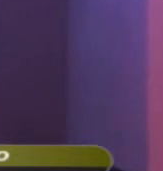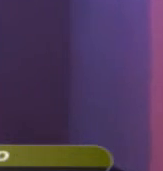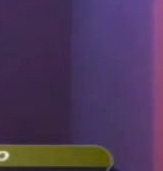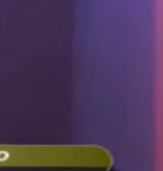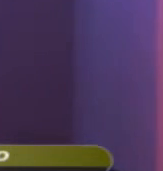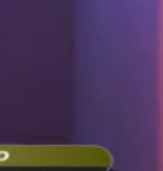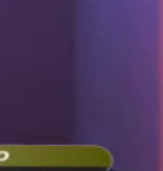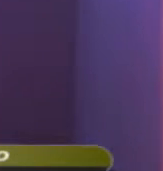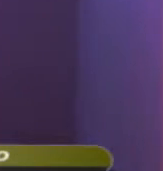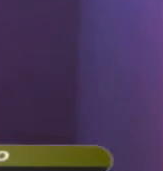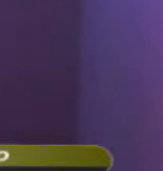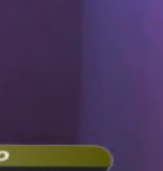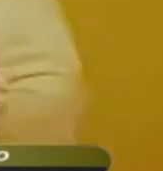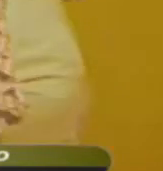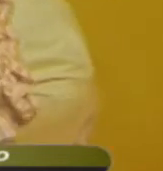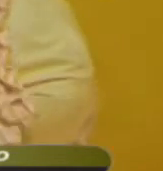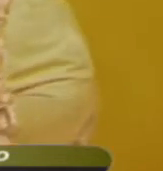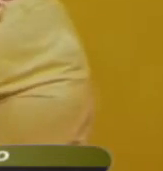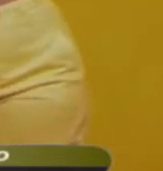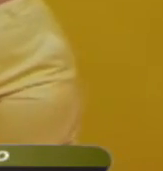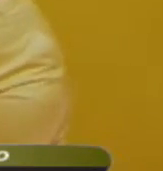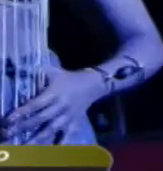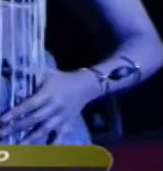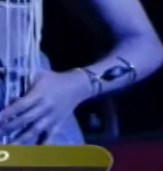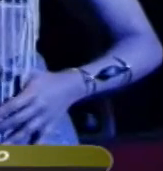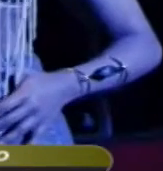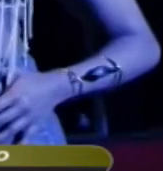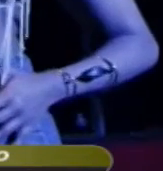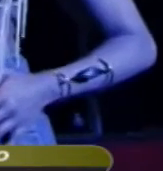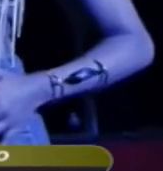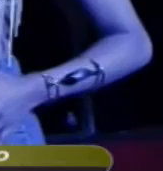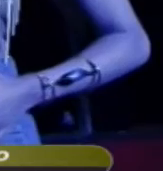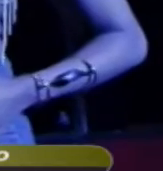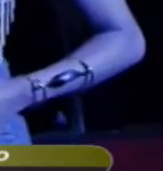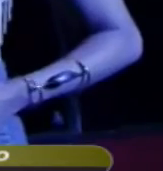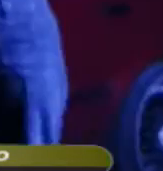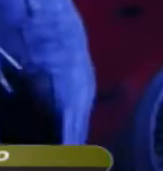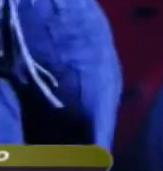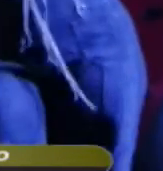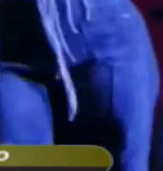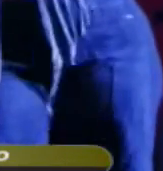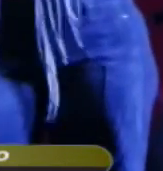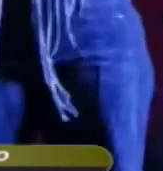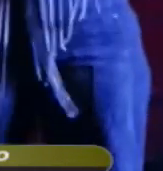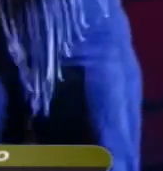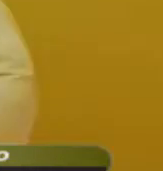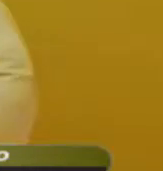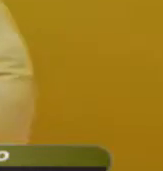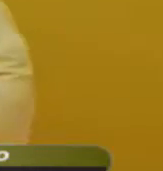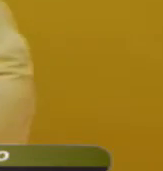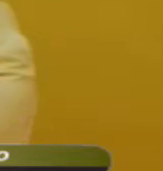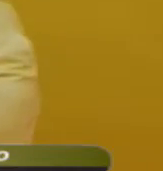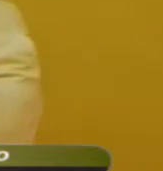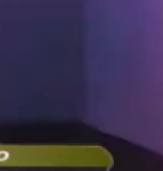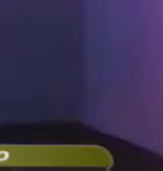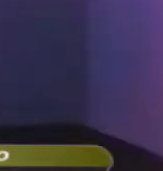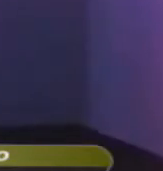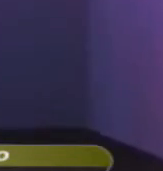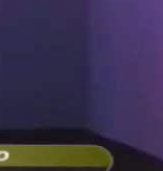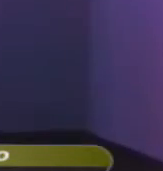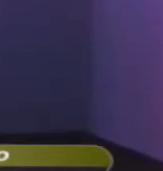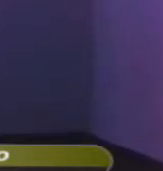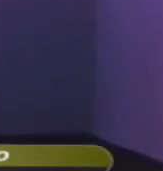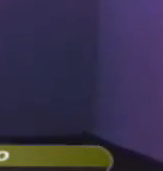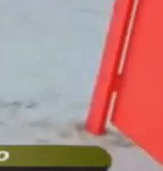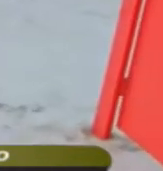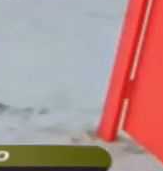can look, baby, but you can't touch. Nasikupi, yani mpaka nikuelewe. So kama